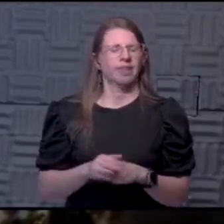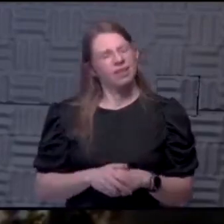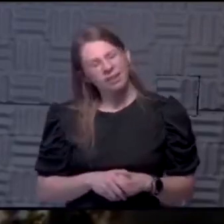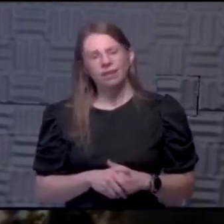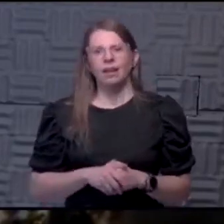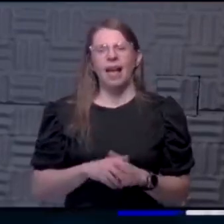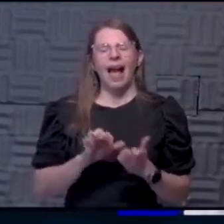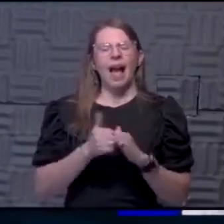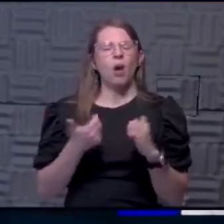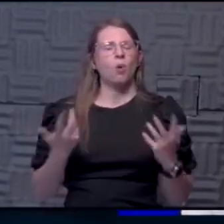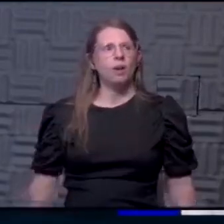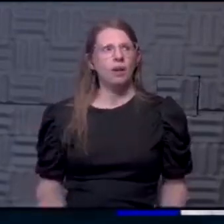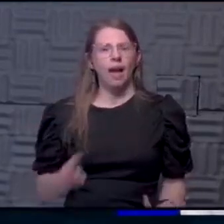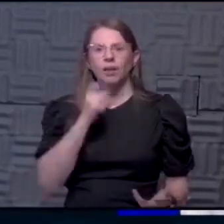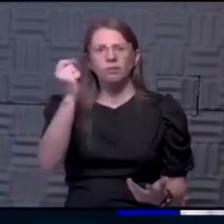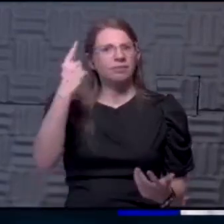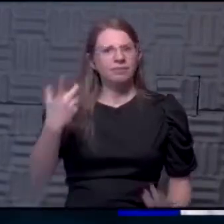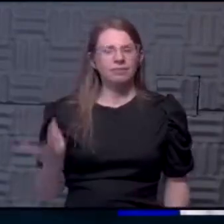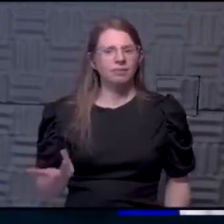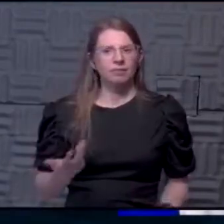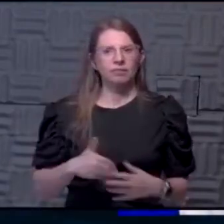I don't get that one.